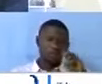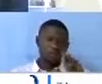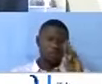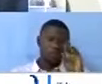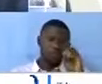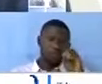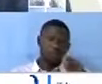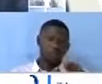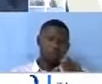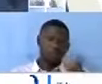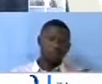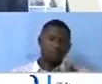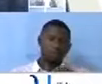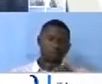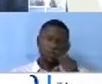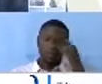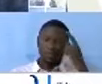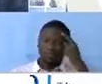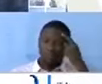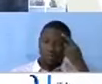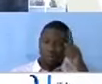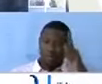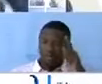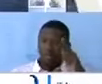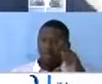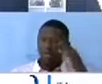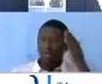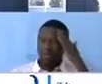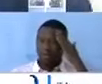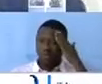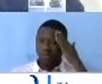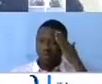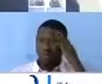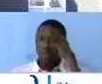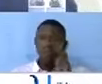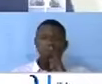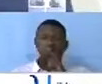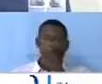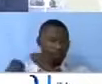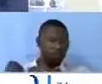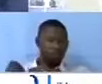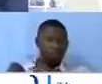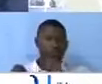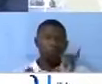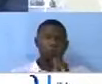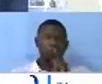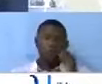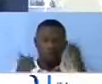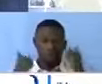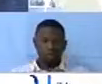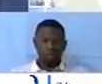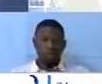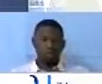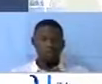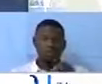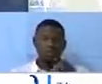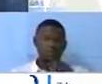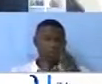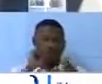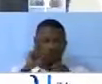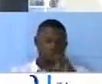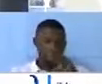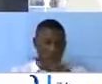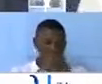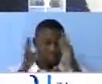enough to know who was in charge of what was going on in those panels. Mm-hmm. Who was that